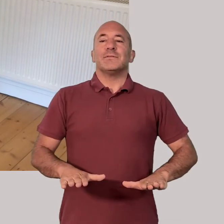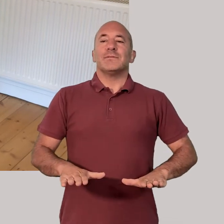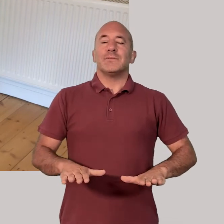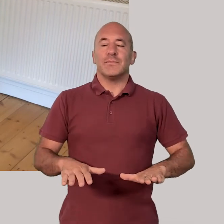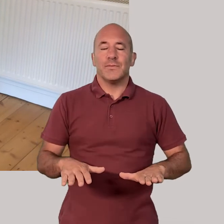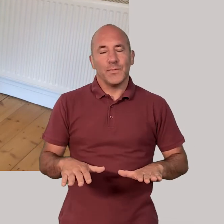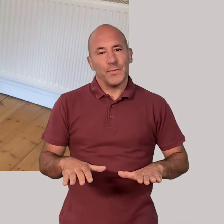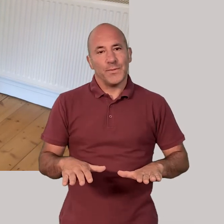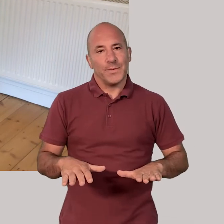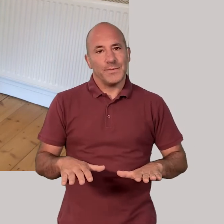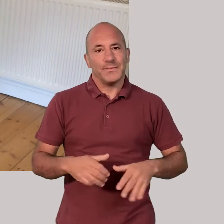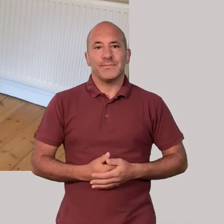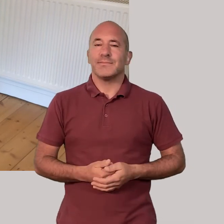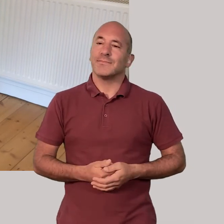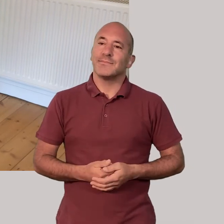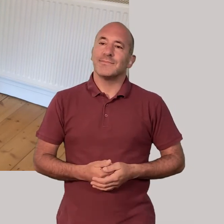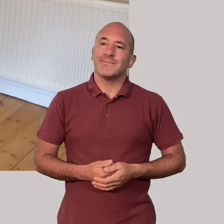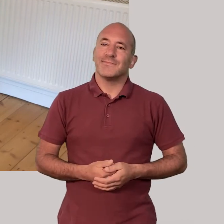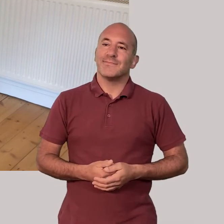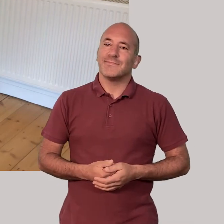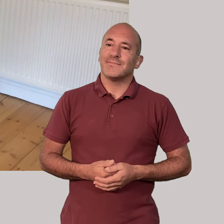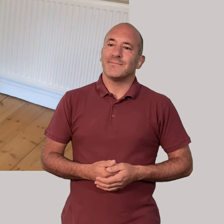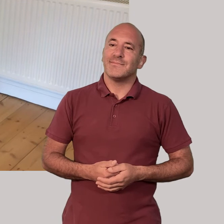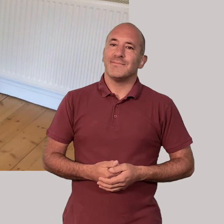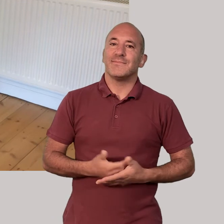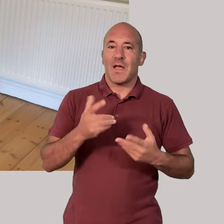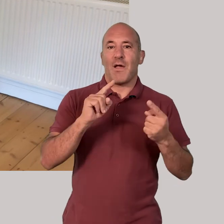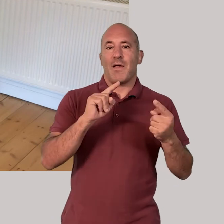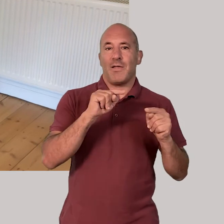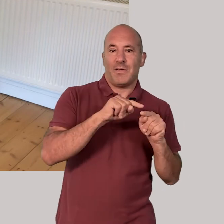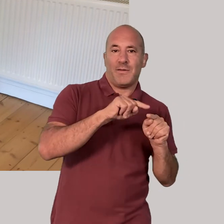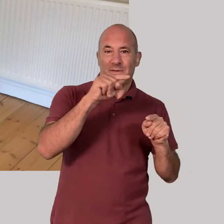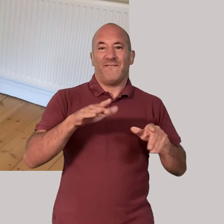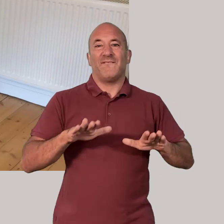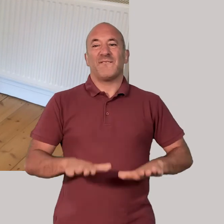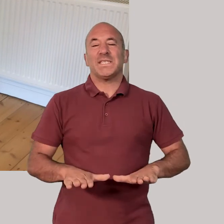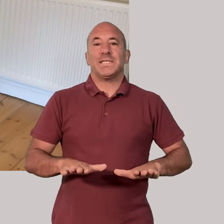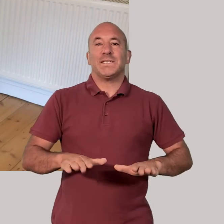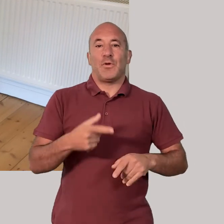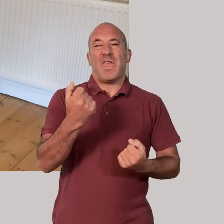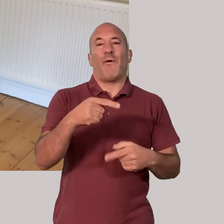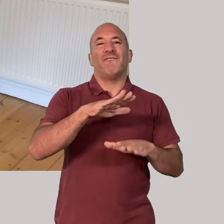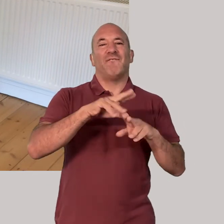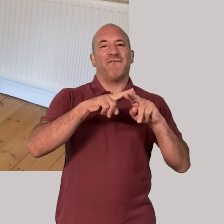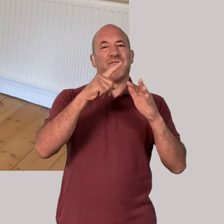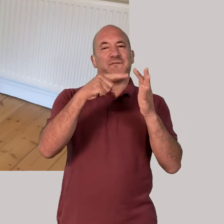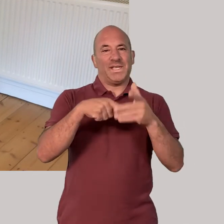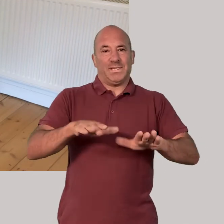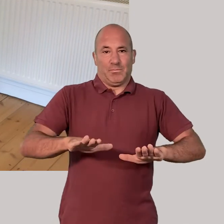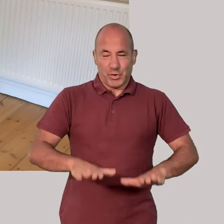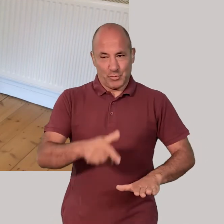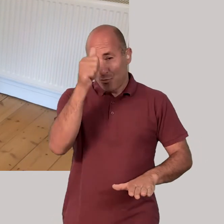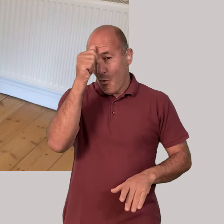And then relax down. And then we're going to go from the other end. So the feet are going to go down, and you know this one